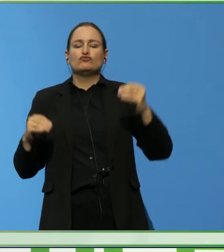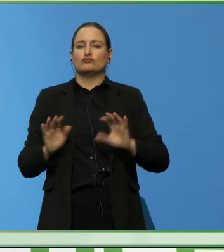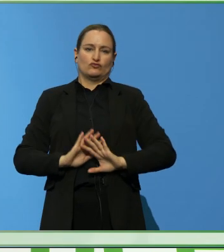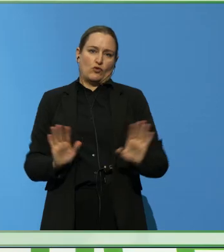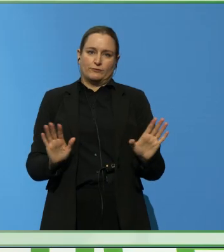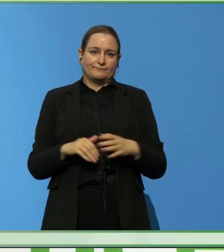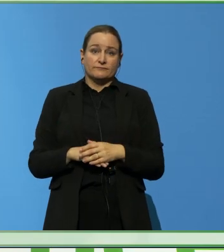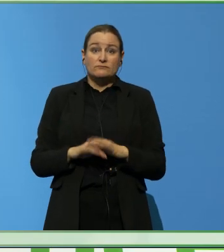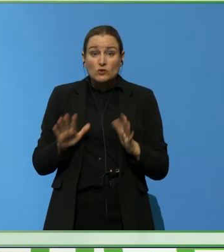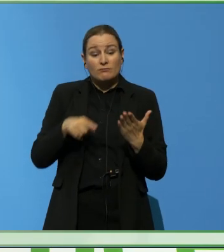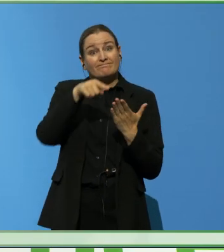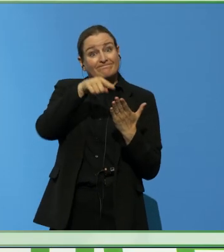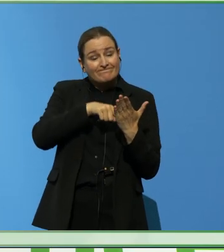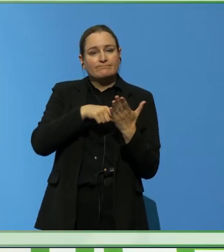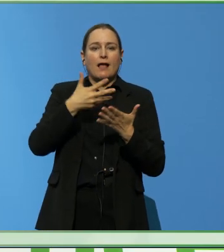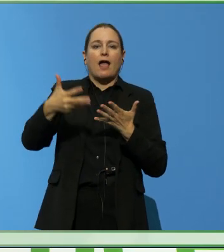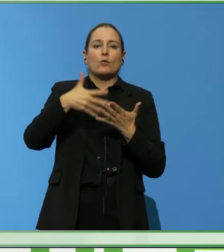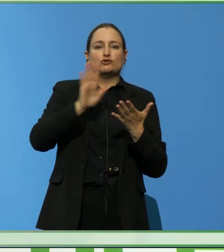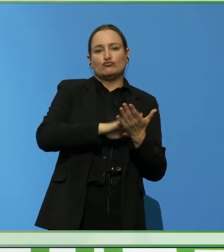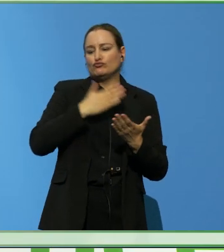22 languages.